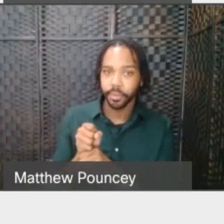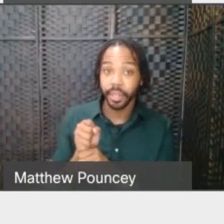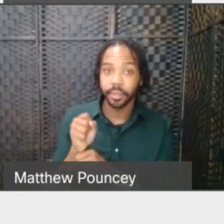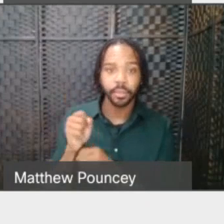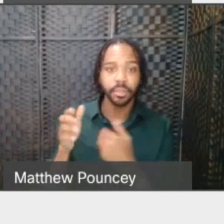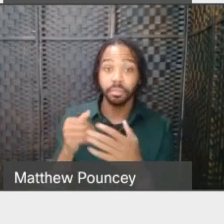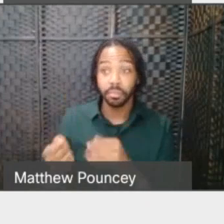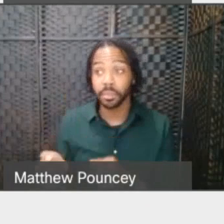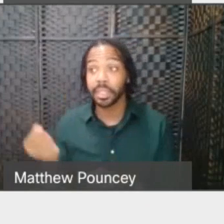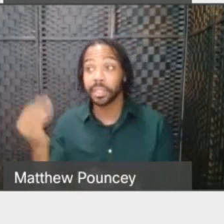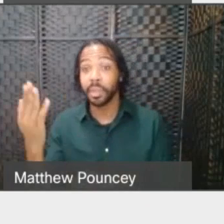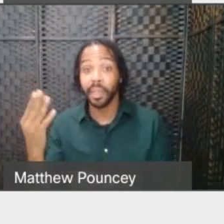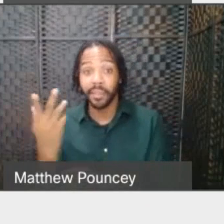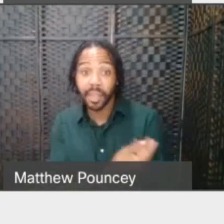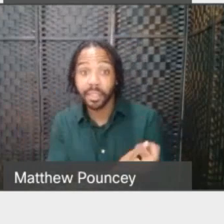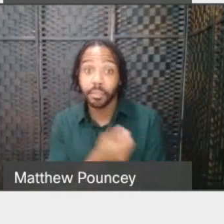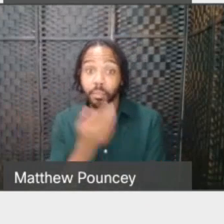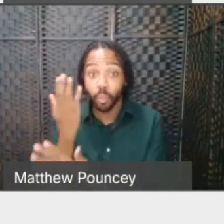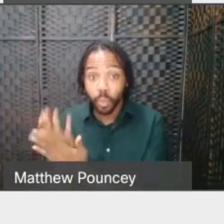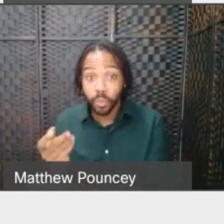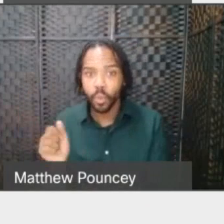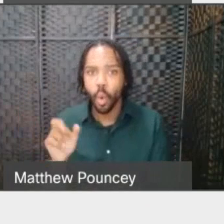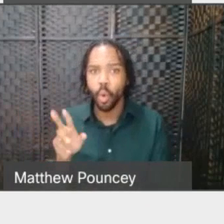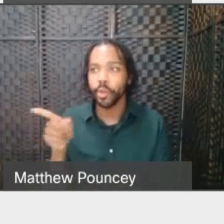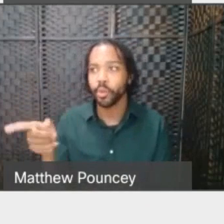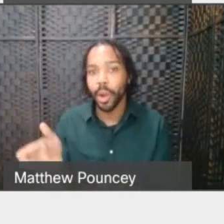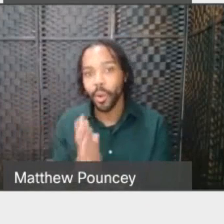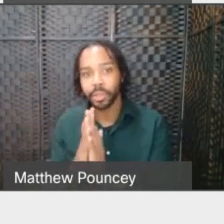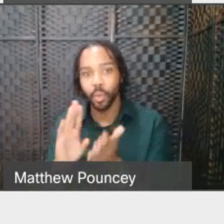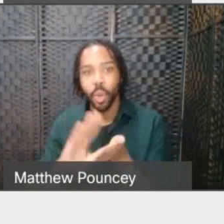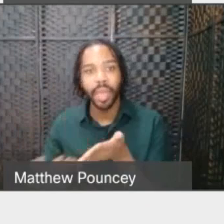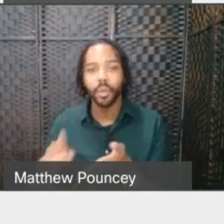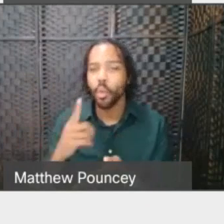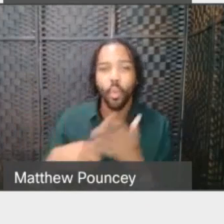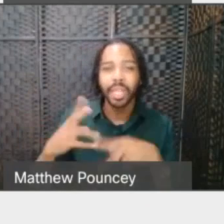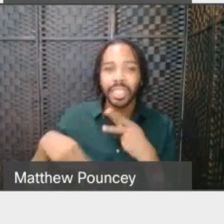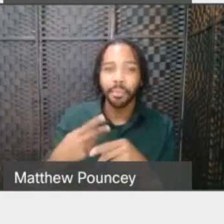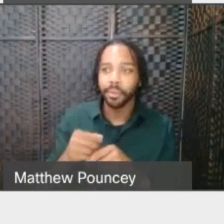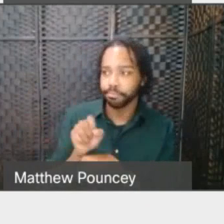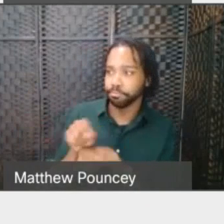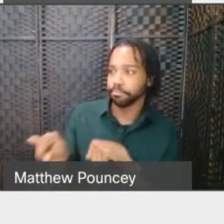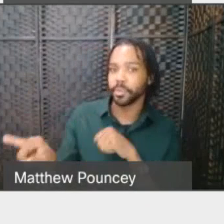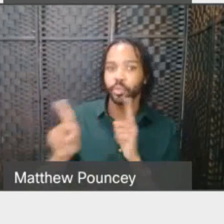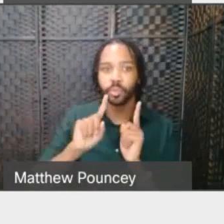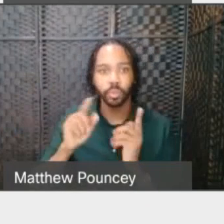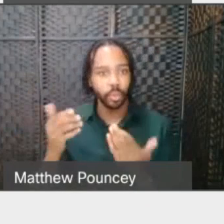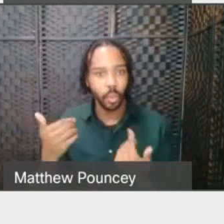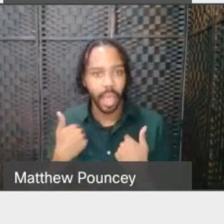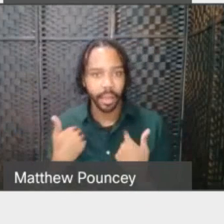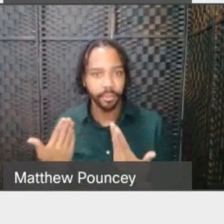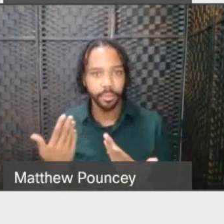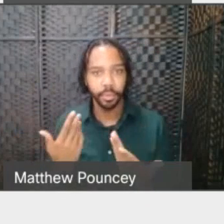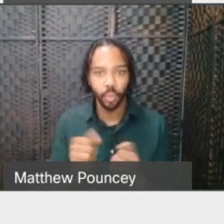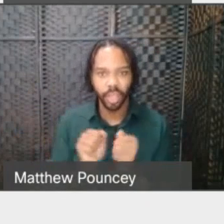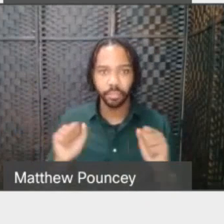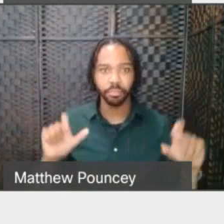your vaccination proof or you requested a waiver. What kind of response do you have from the initial dashboard?